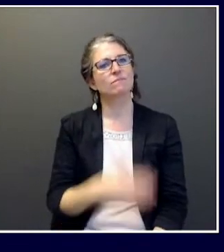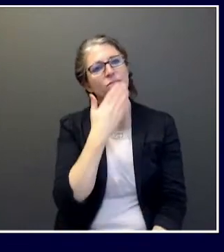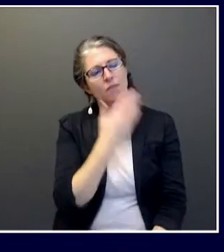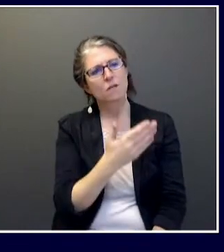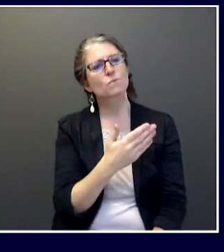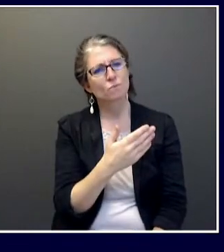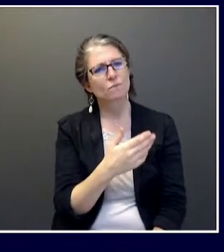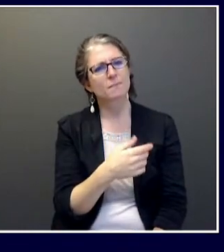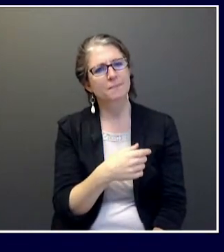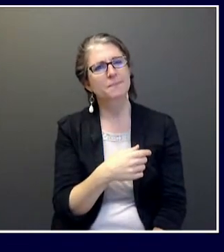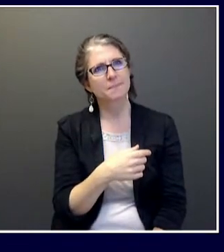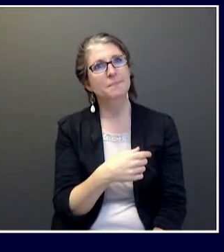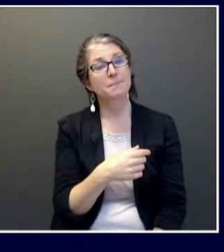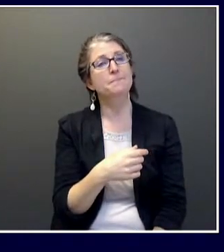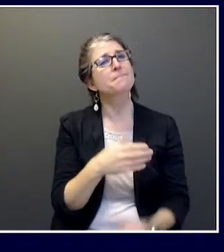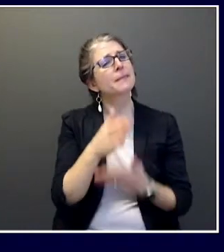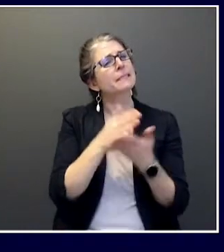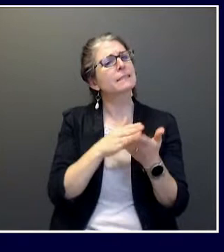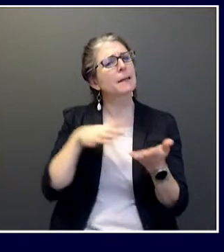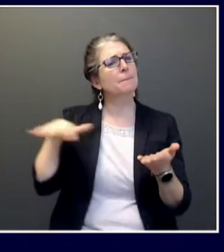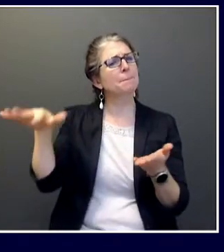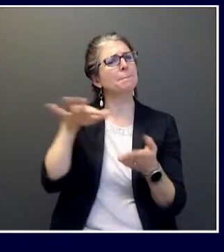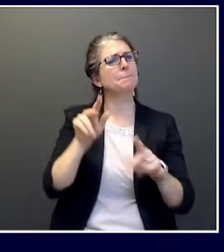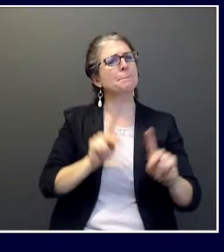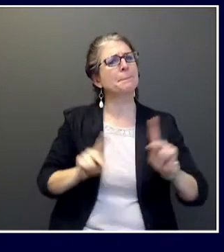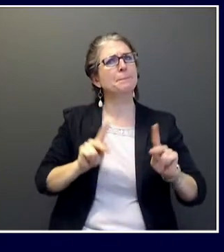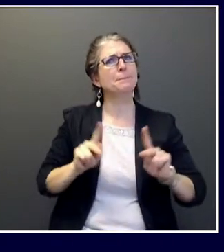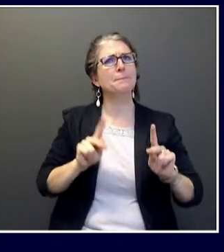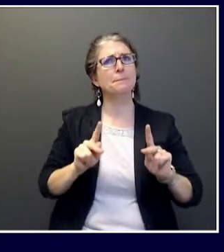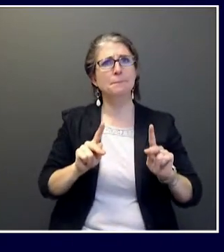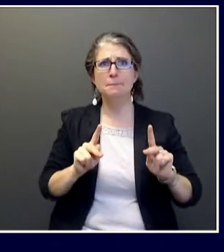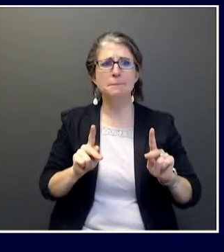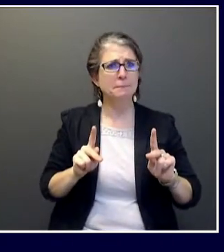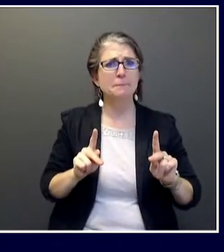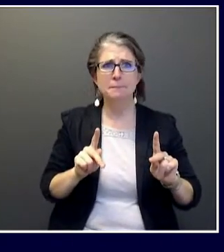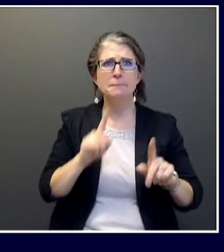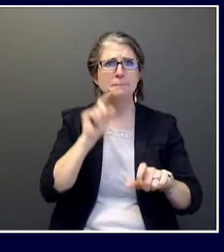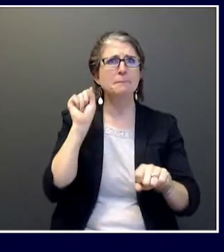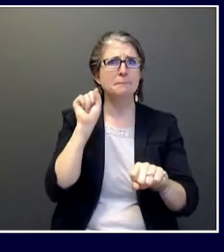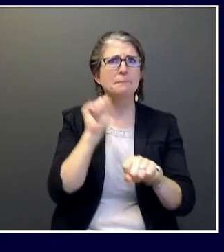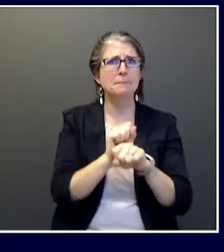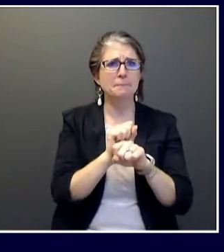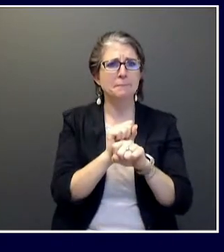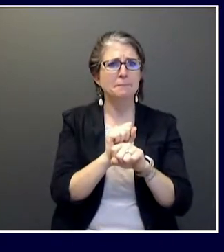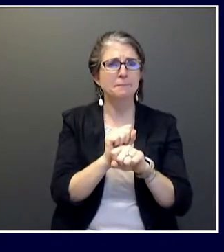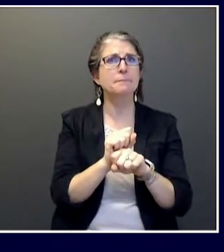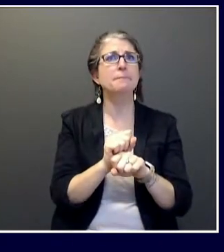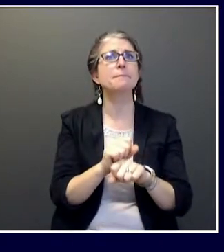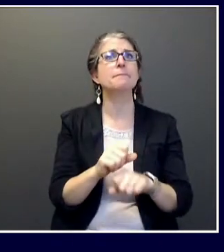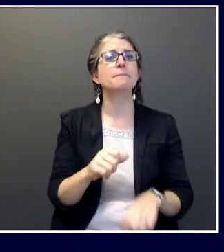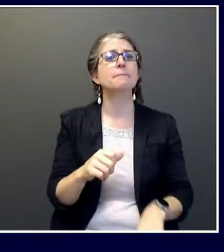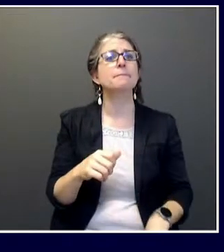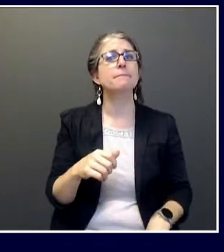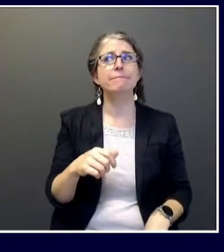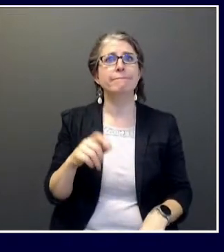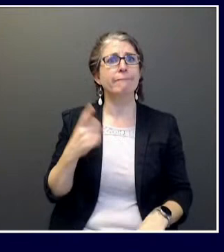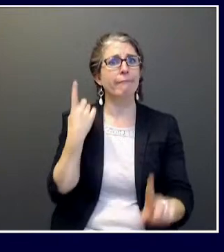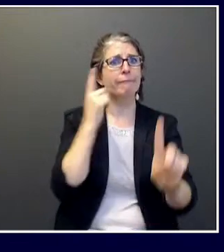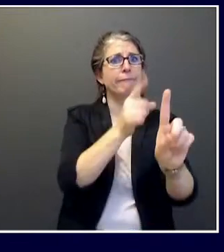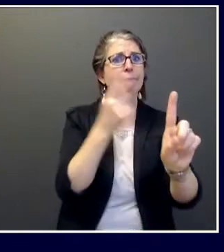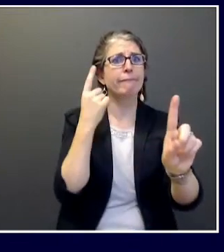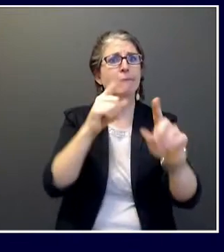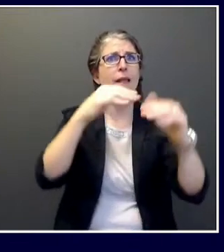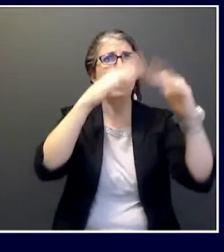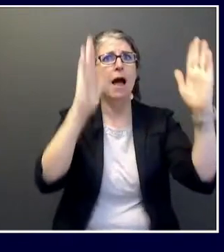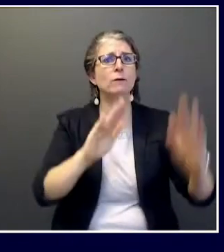folks who have been doing door-to-door efforts to encourage people to get vaccinated. that not having childcare to get the shot and recover